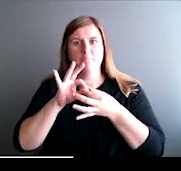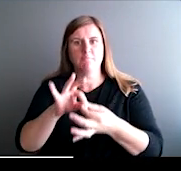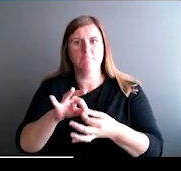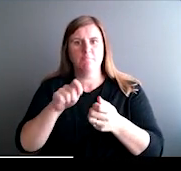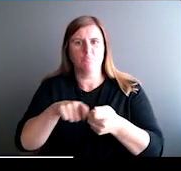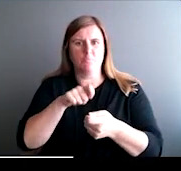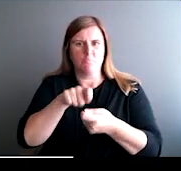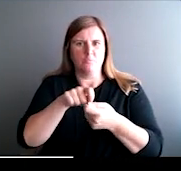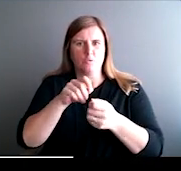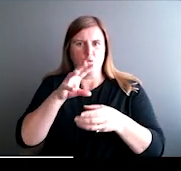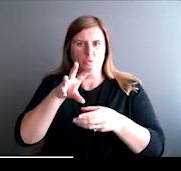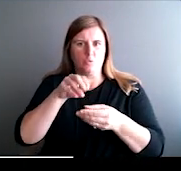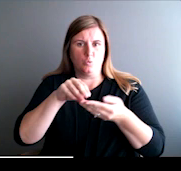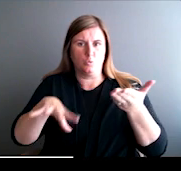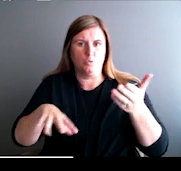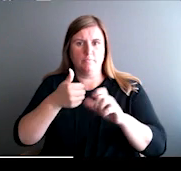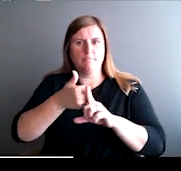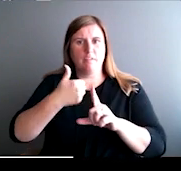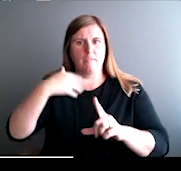for students with autism.